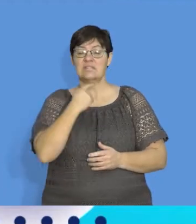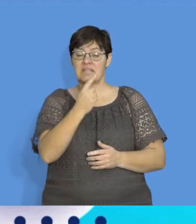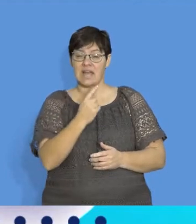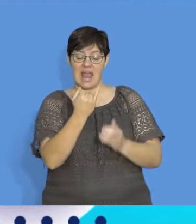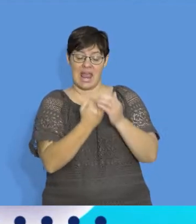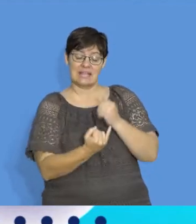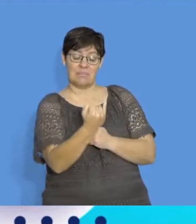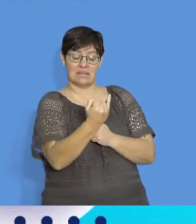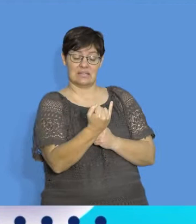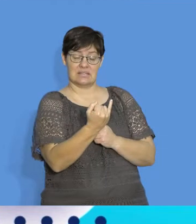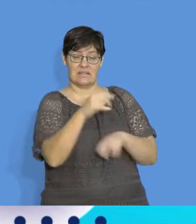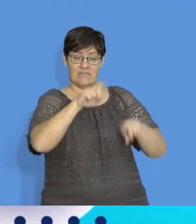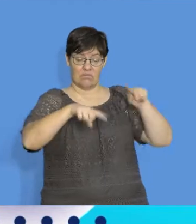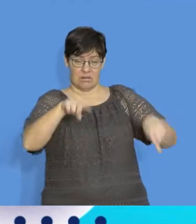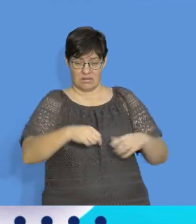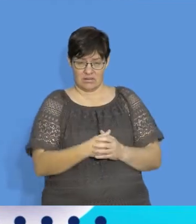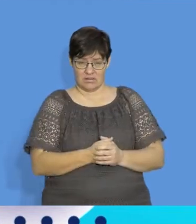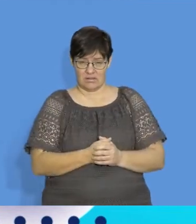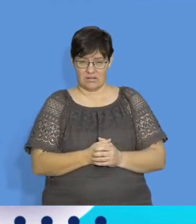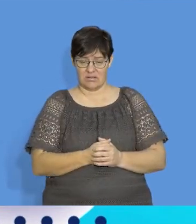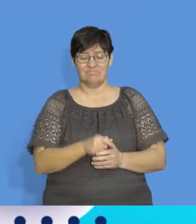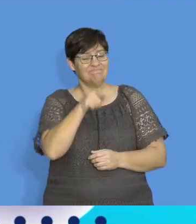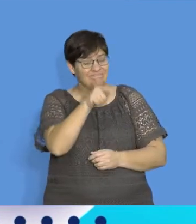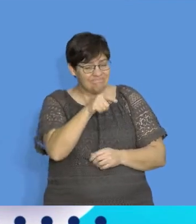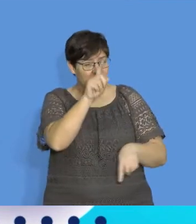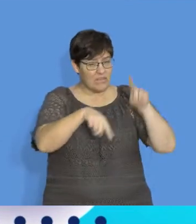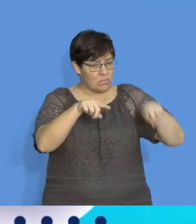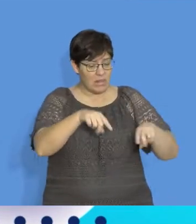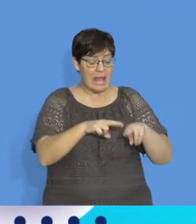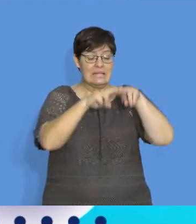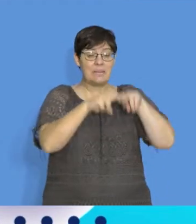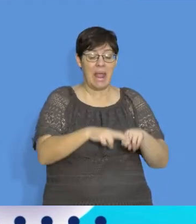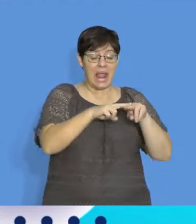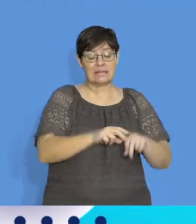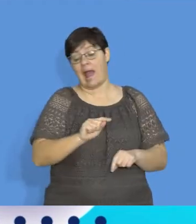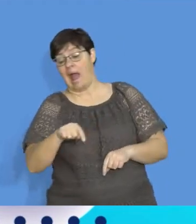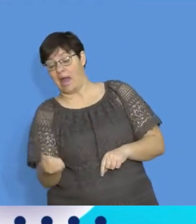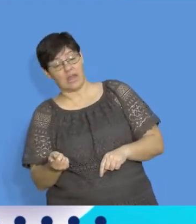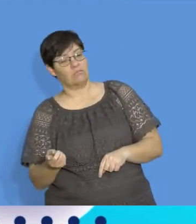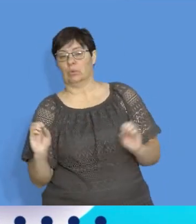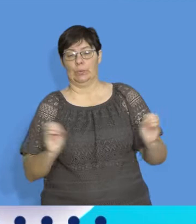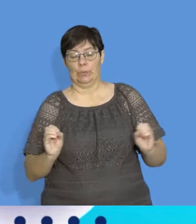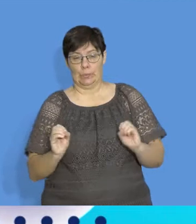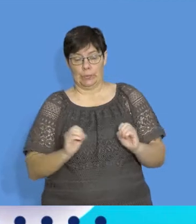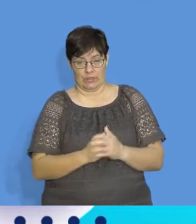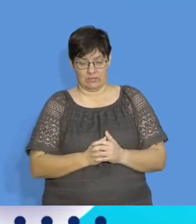the independent variable, it's a variable that does not depend on the other